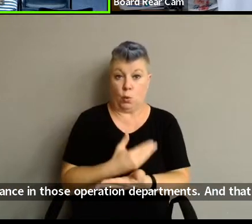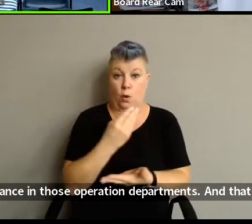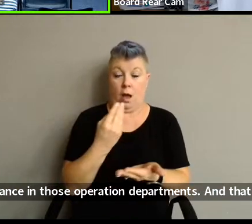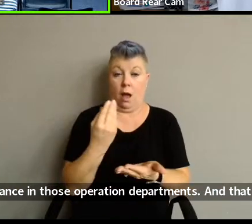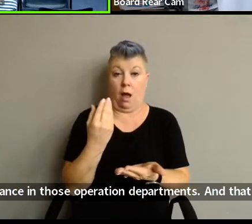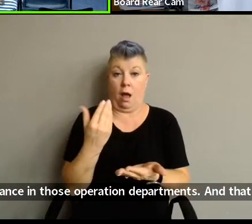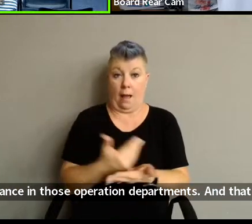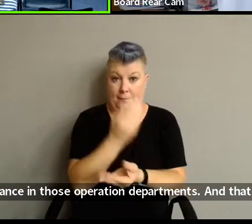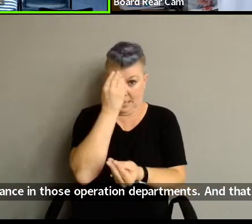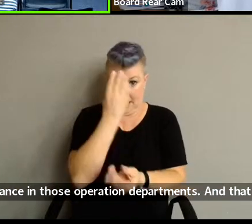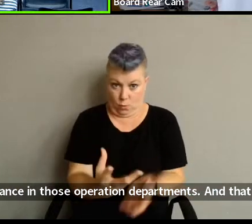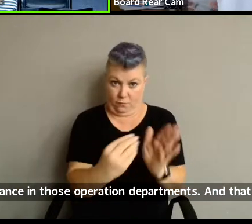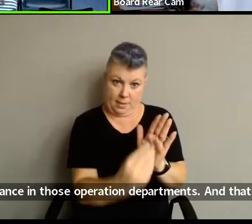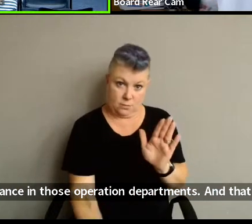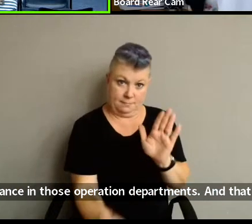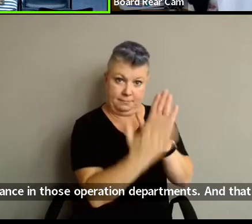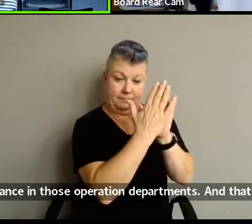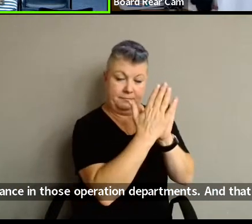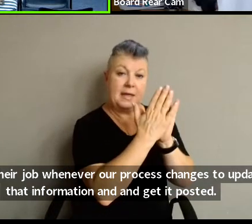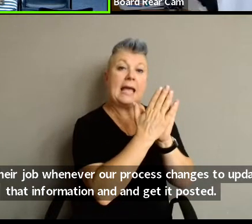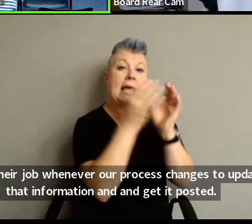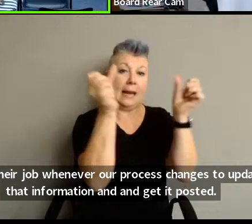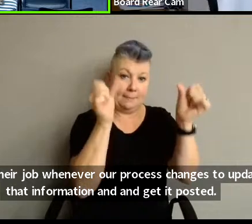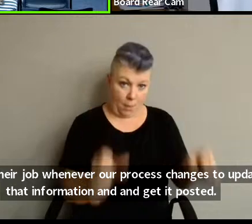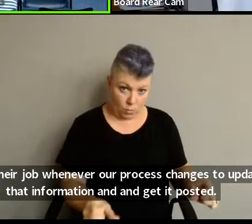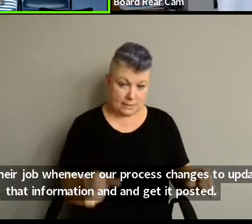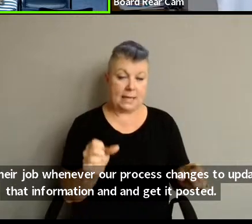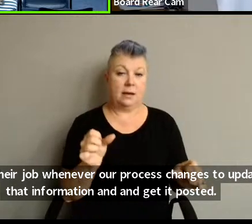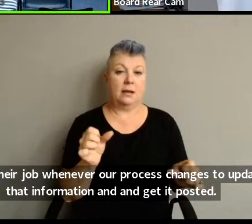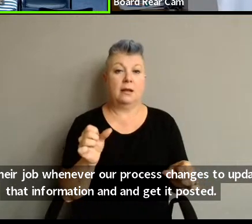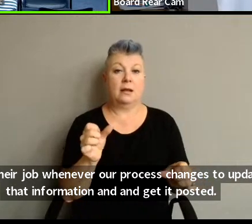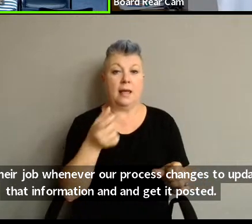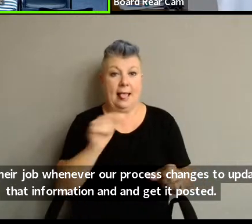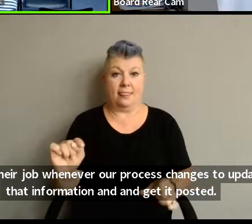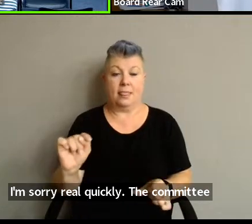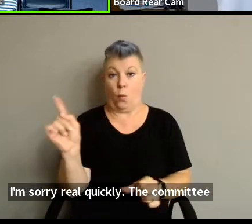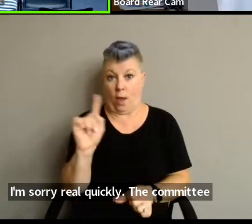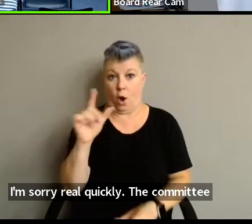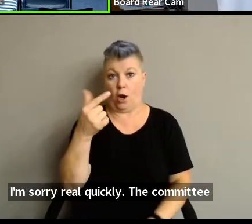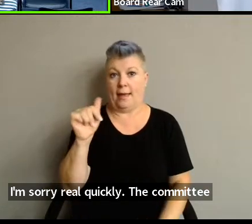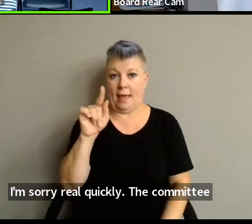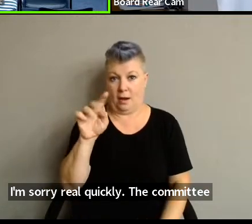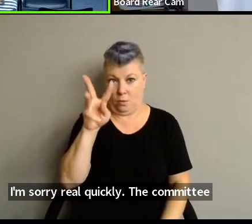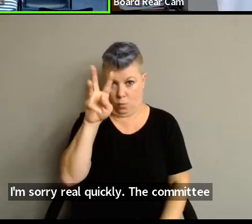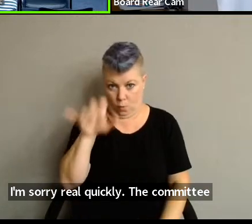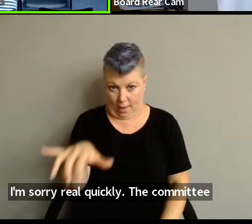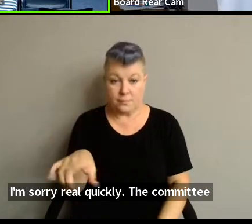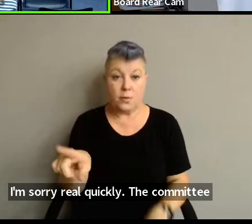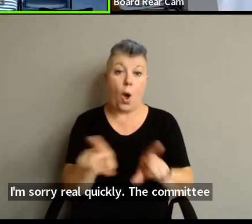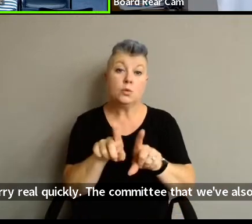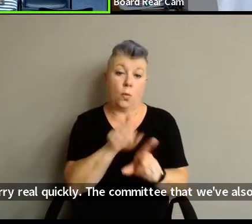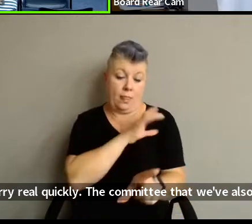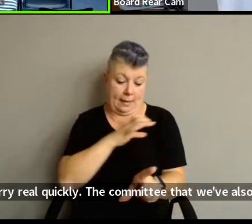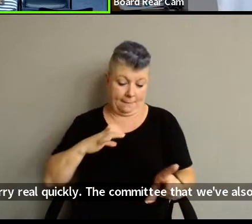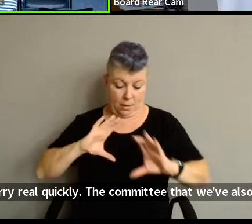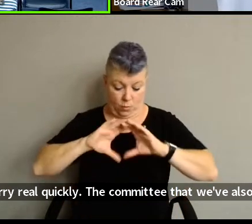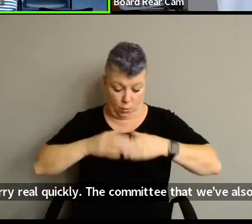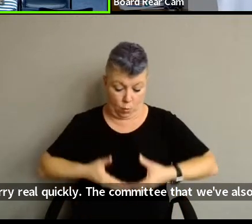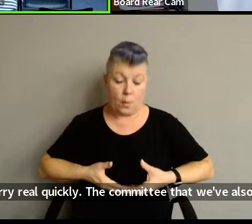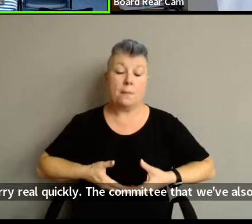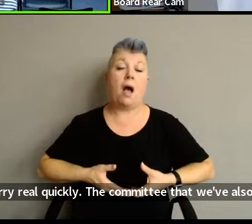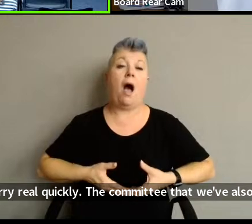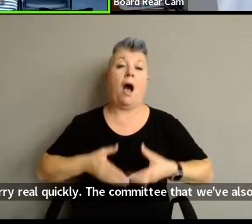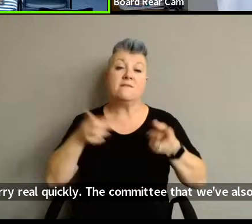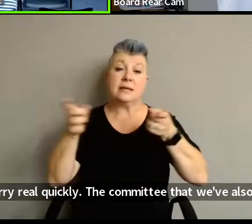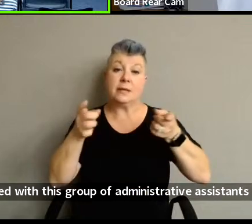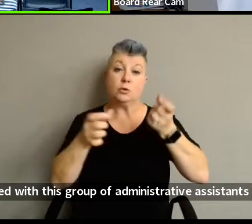posted. Thank you. Absolutely. And sorry, real quickly, the committee that we've also formed with this group of administrative assistants across the district,